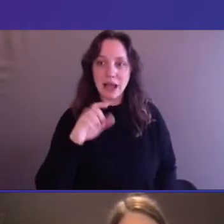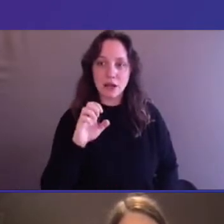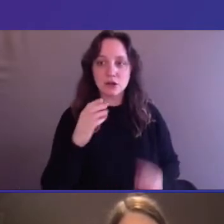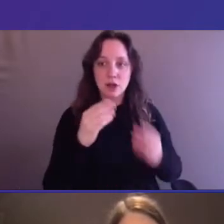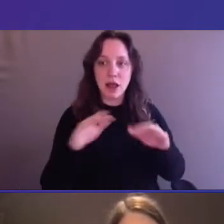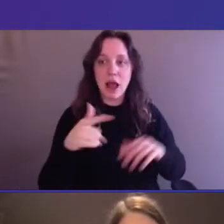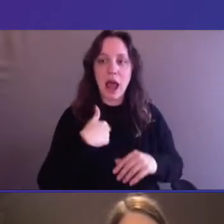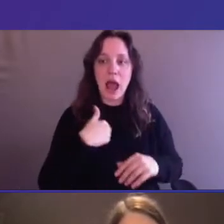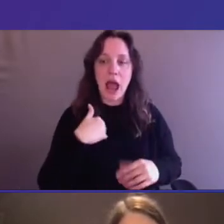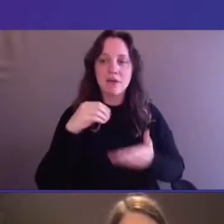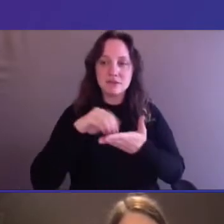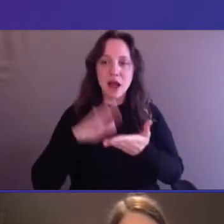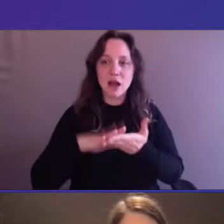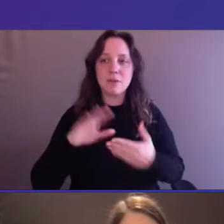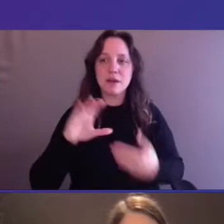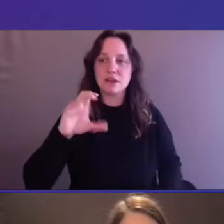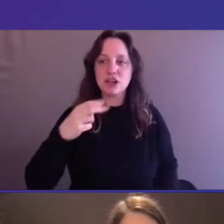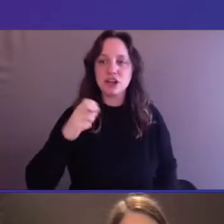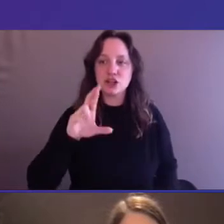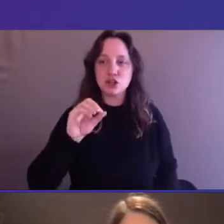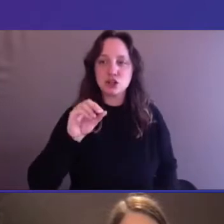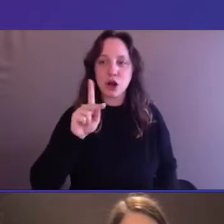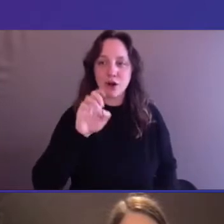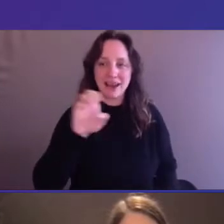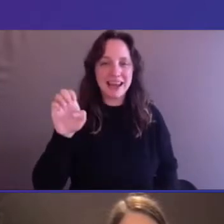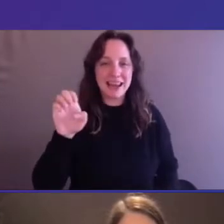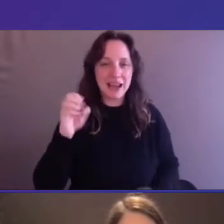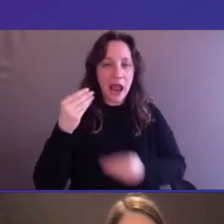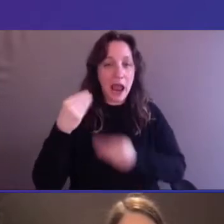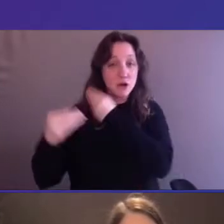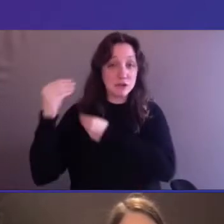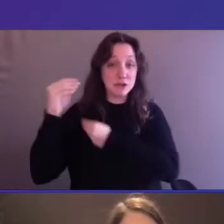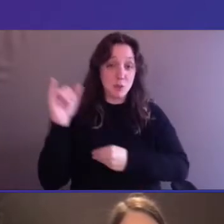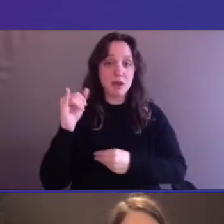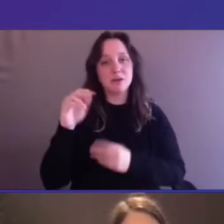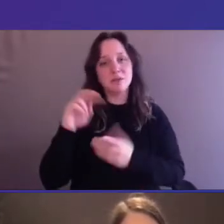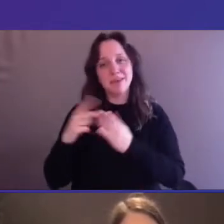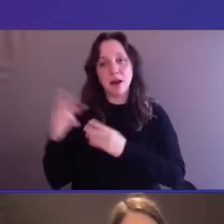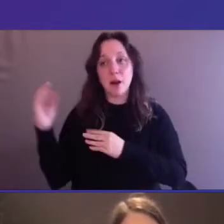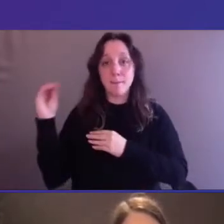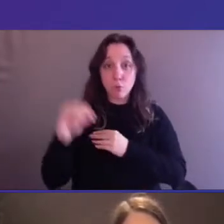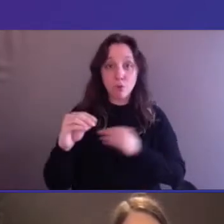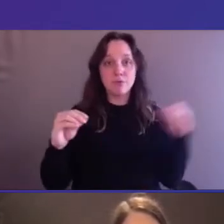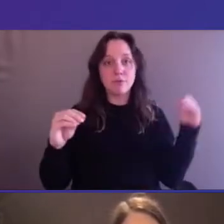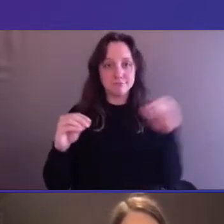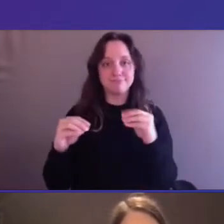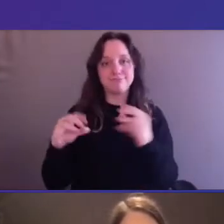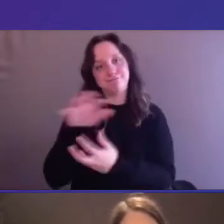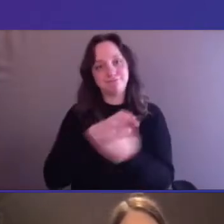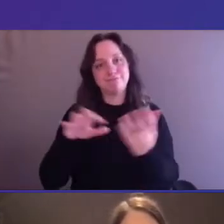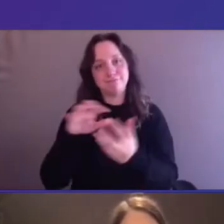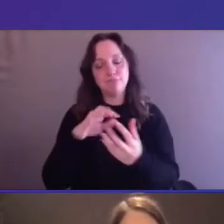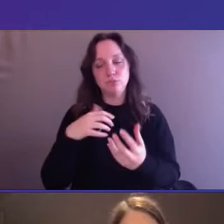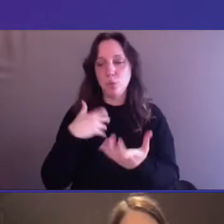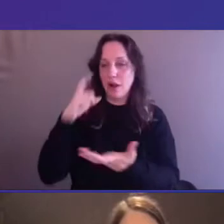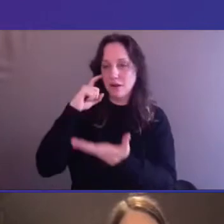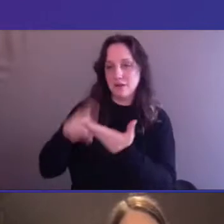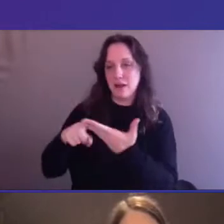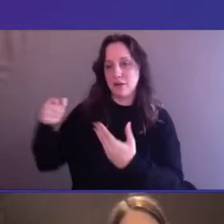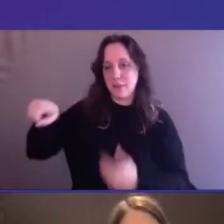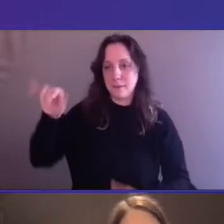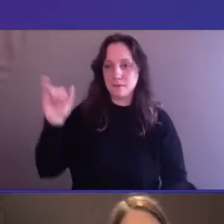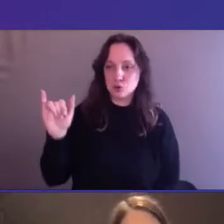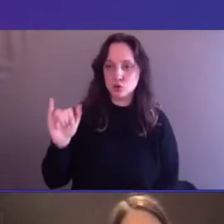Cherokee heritage as well. So those folks moved in, married, and became part of my family, so I always acknowledge them as well.